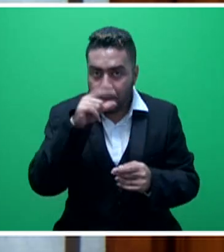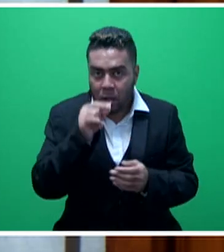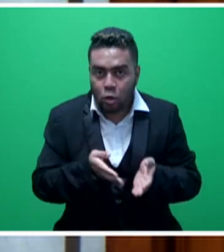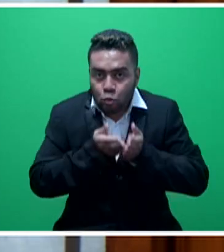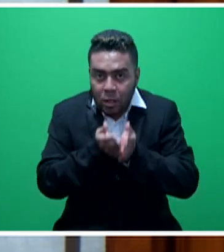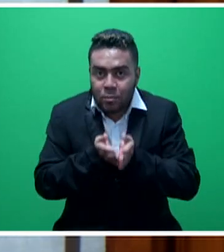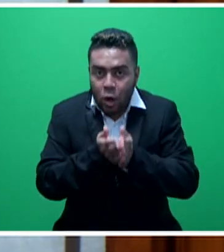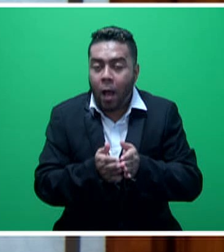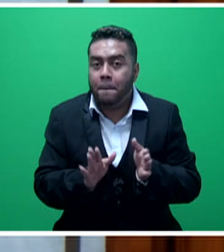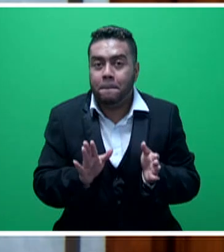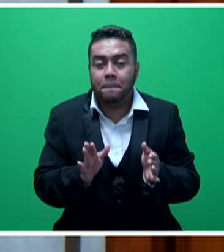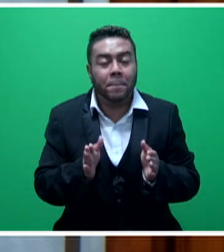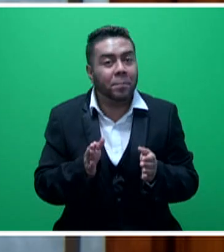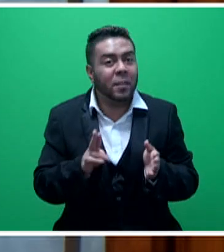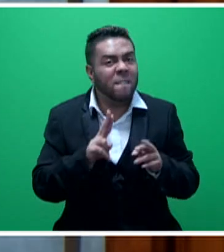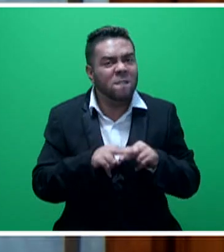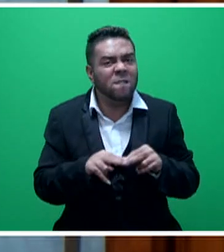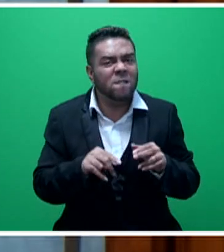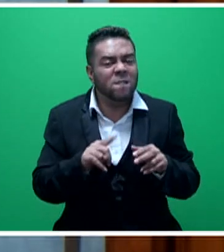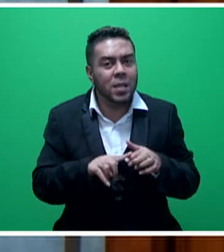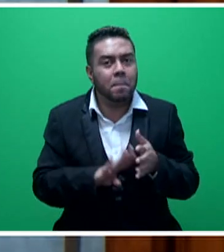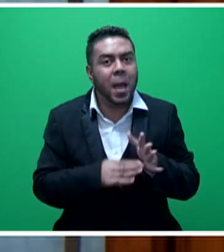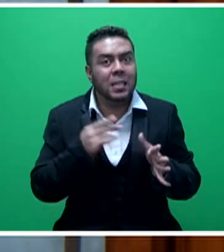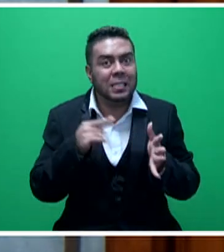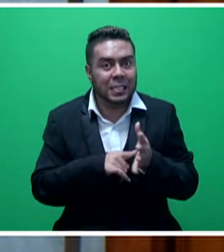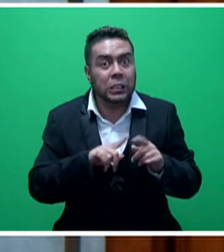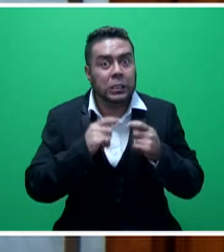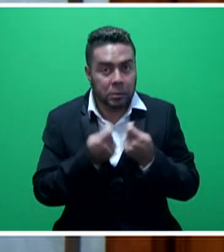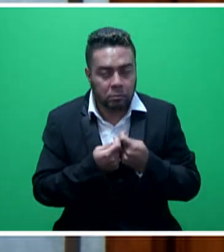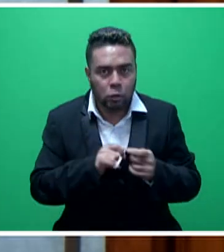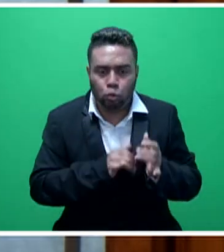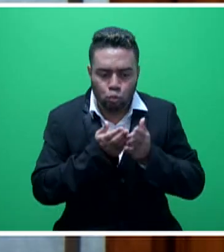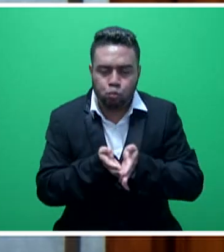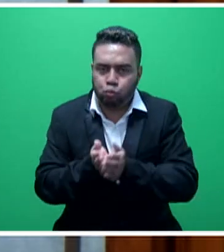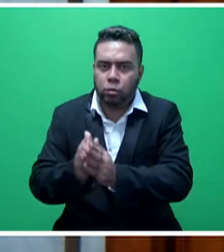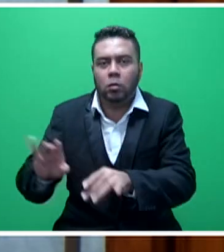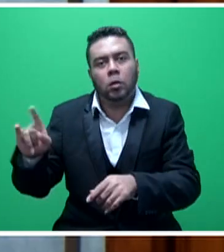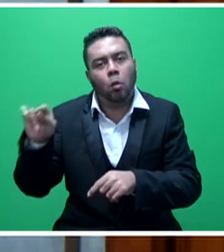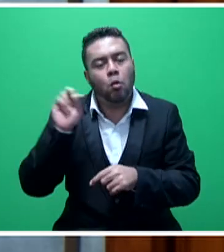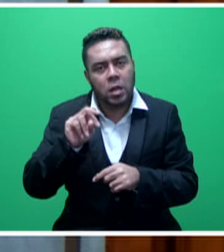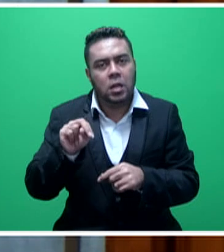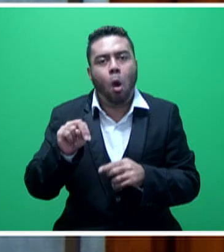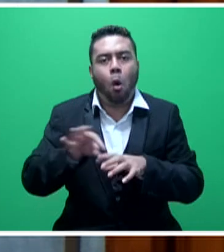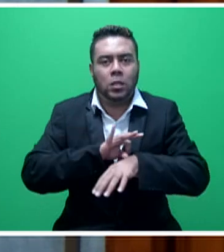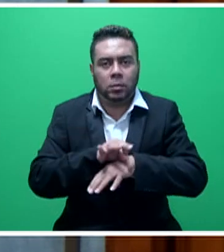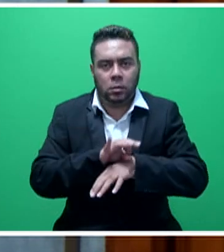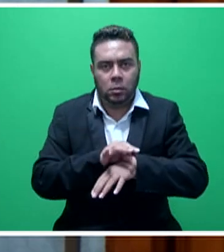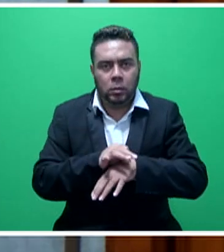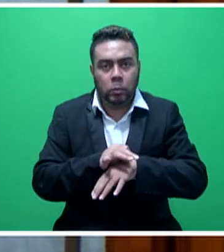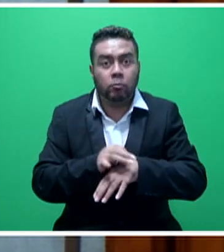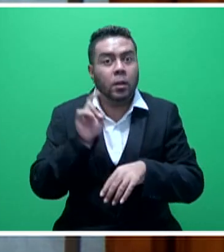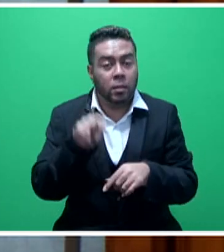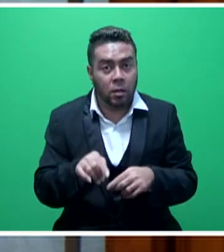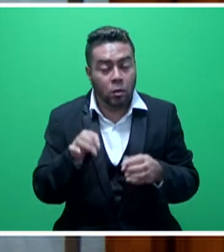our medical and FEMAT teams to target sites that require these services. Mr. Speaker, sir,